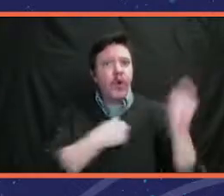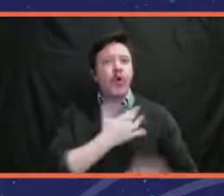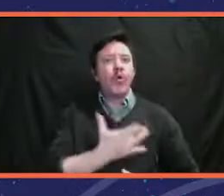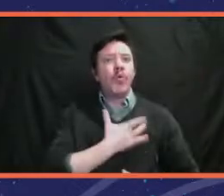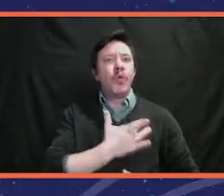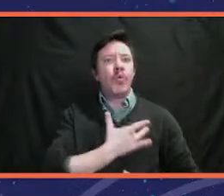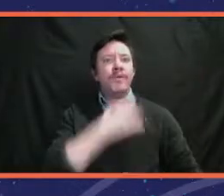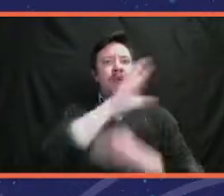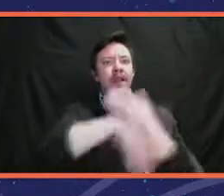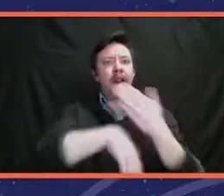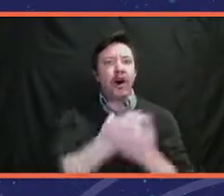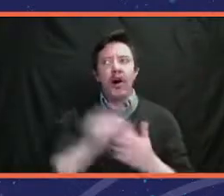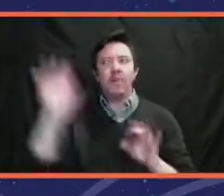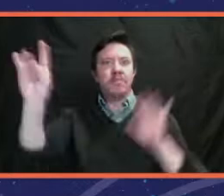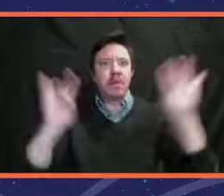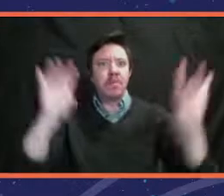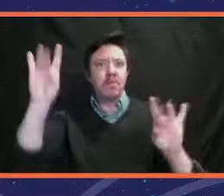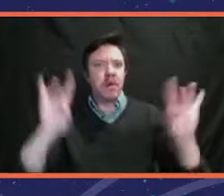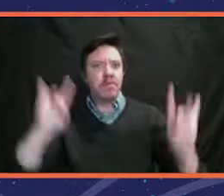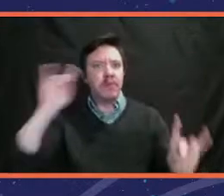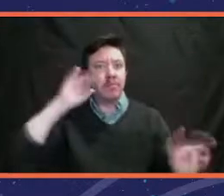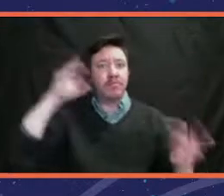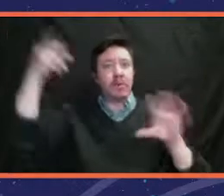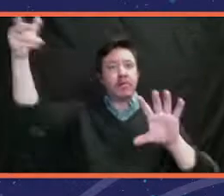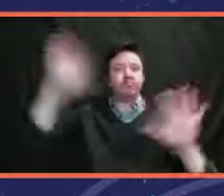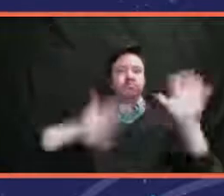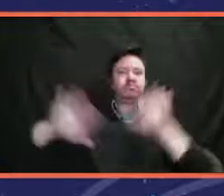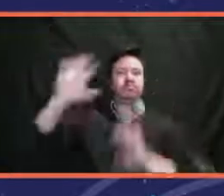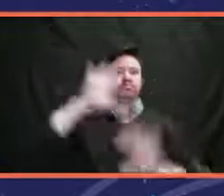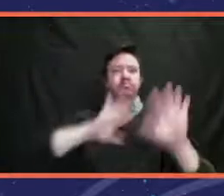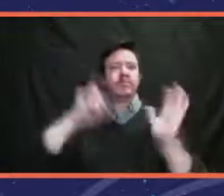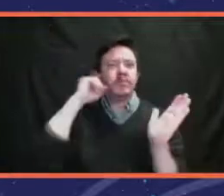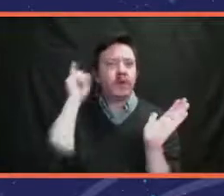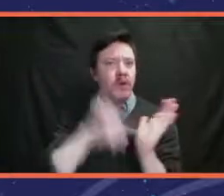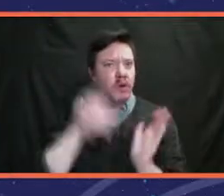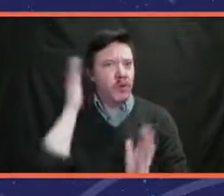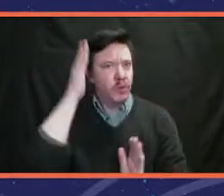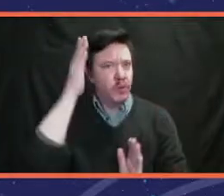of this orbit that we are all a part of.